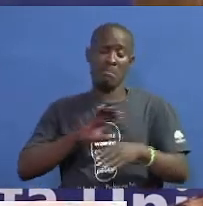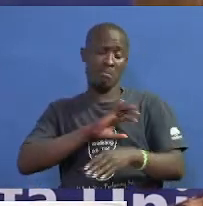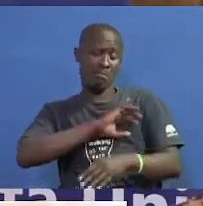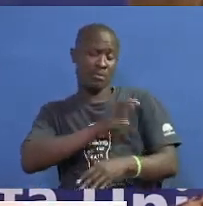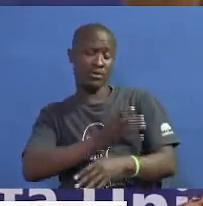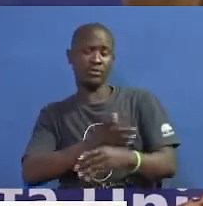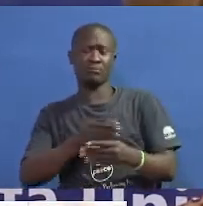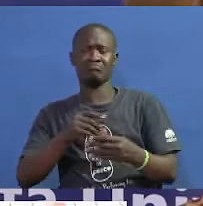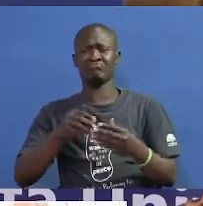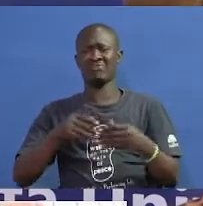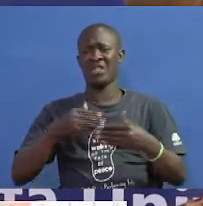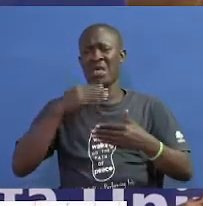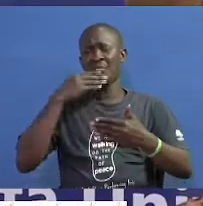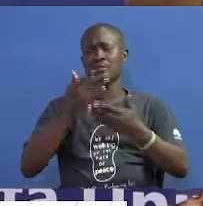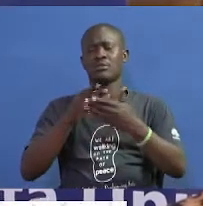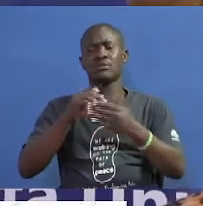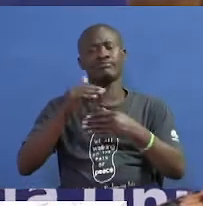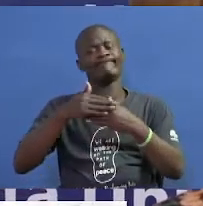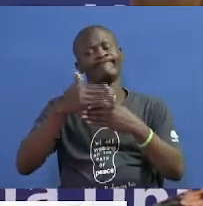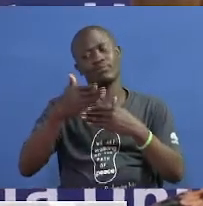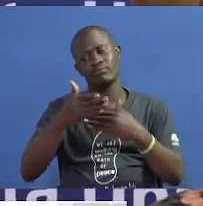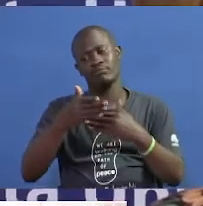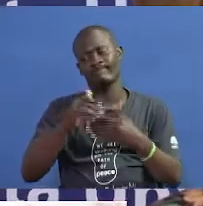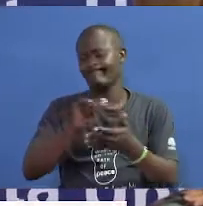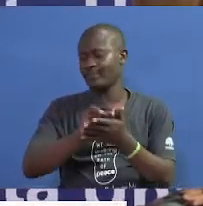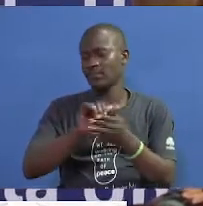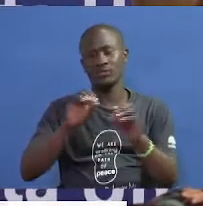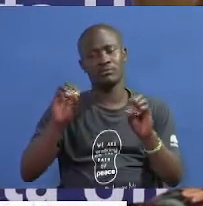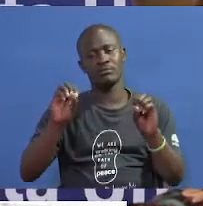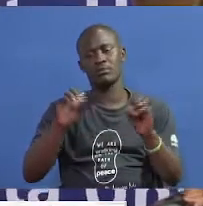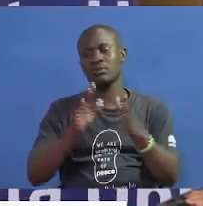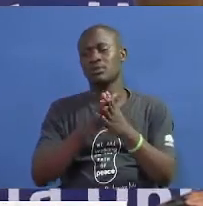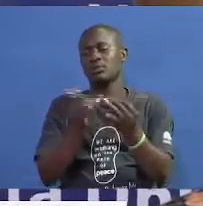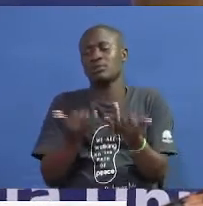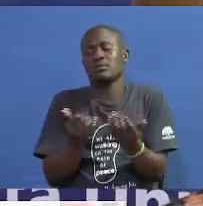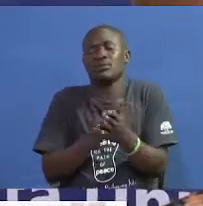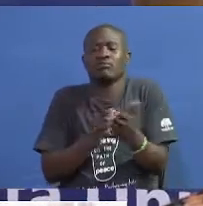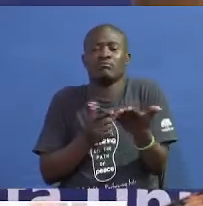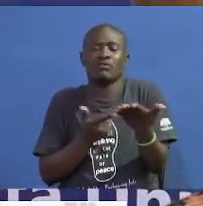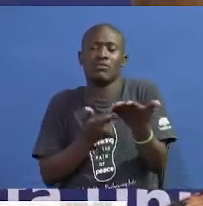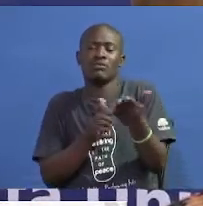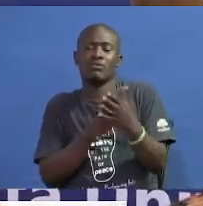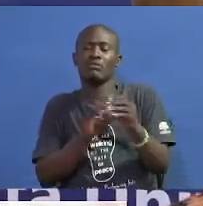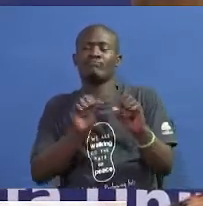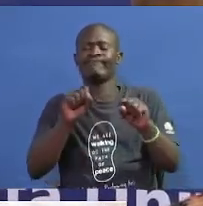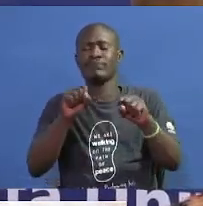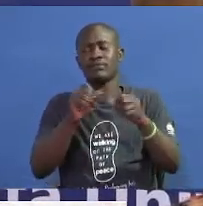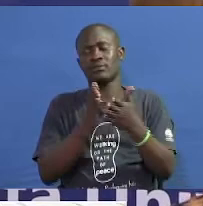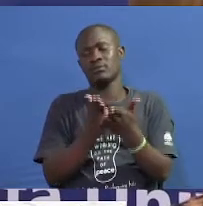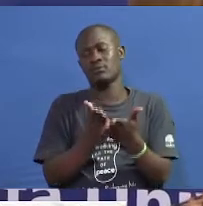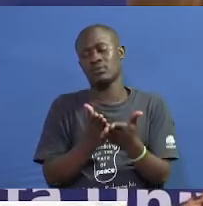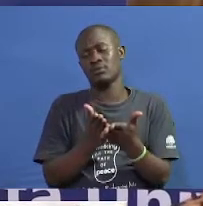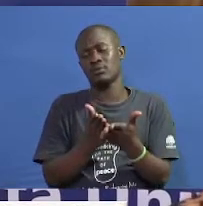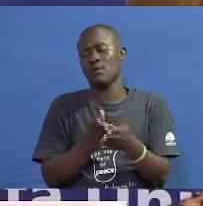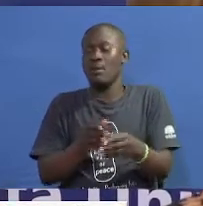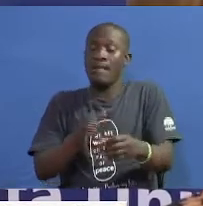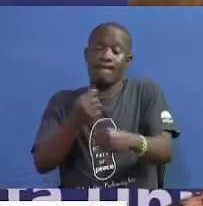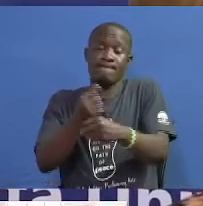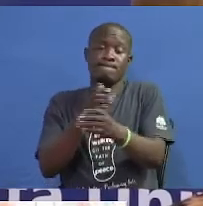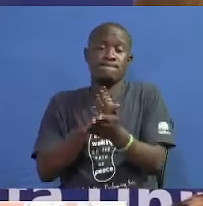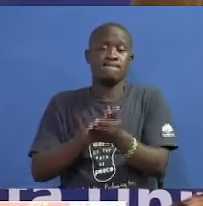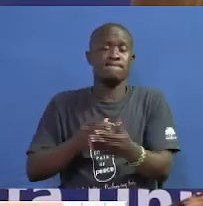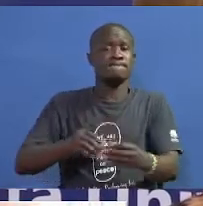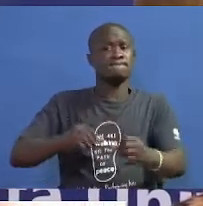that we couldn't appreciate before. It's not that at all. It's that we now have a device that we can really make